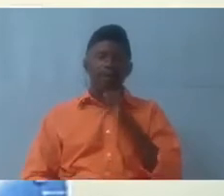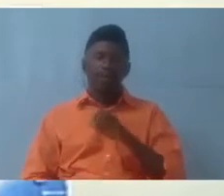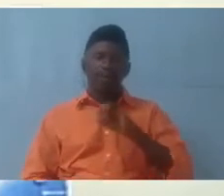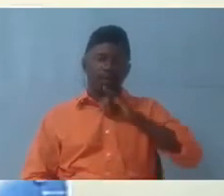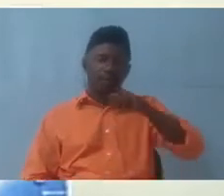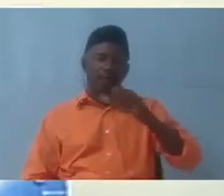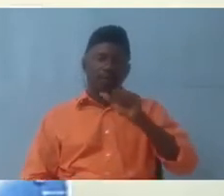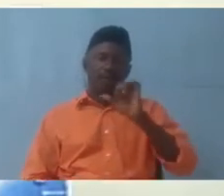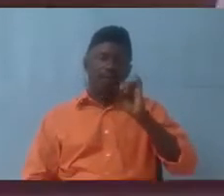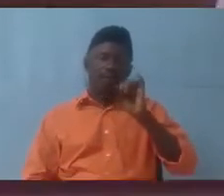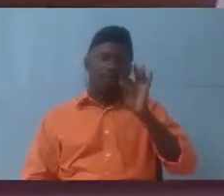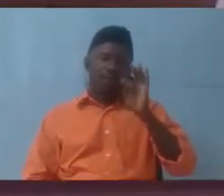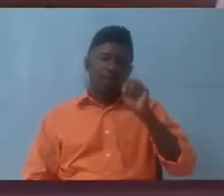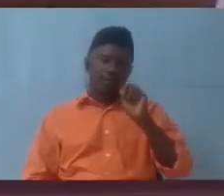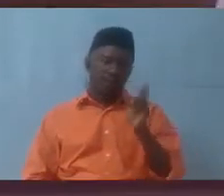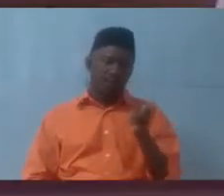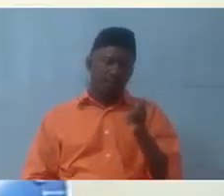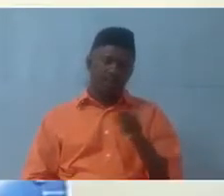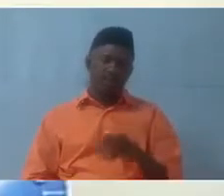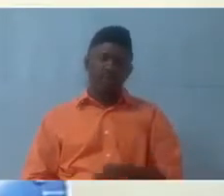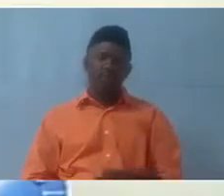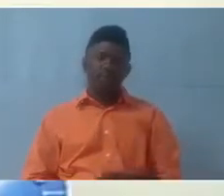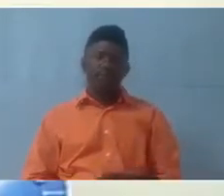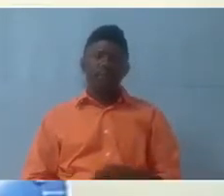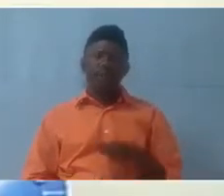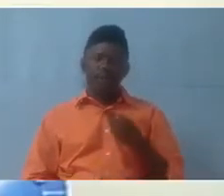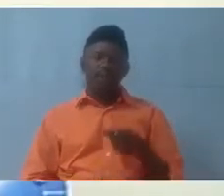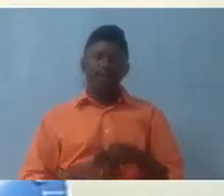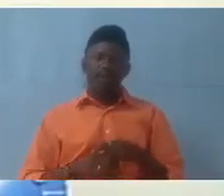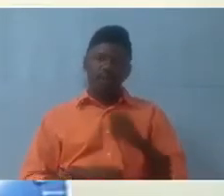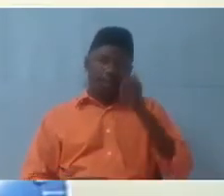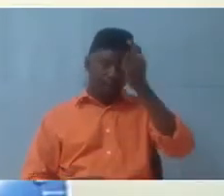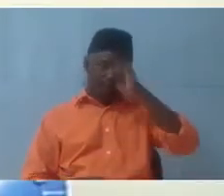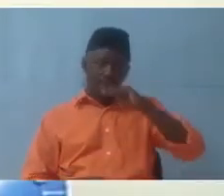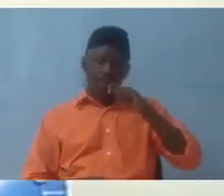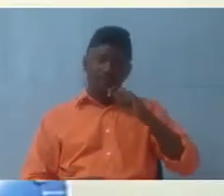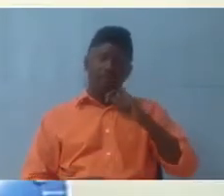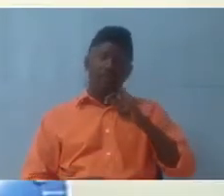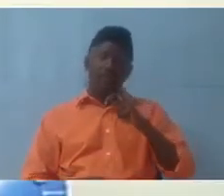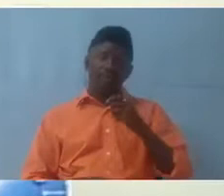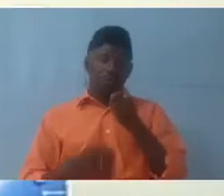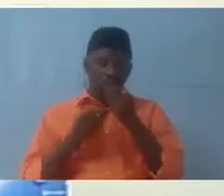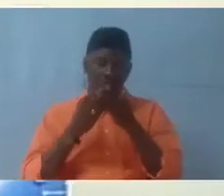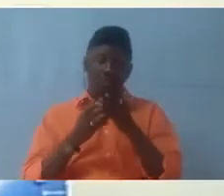And then the prosecutor indicates as well.